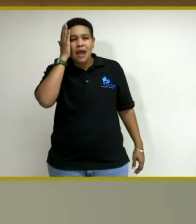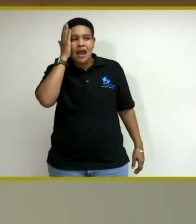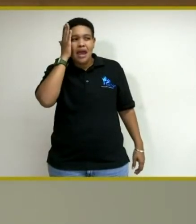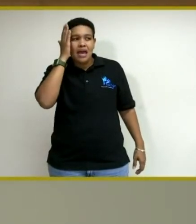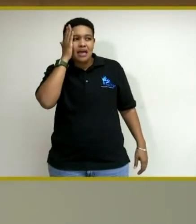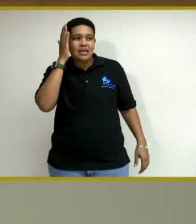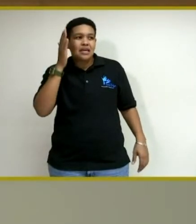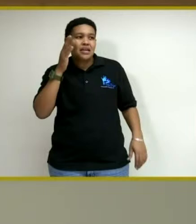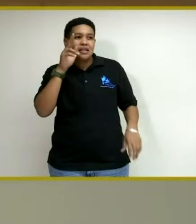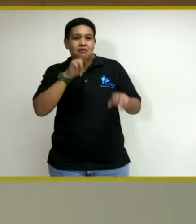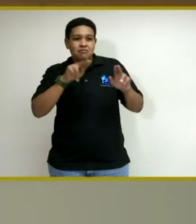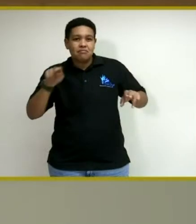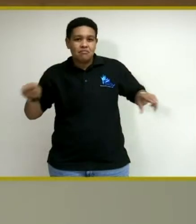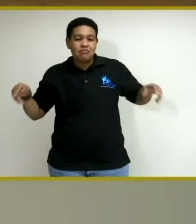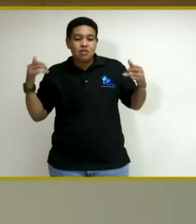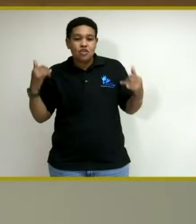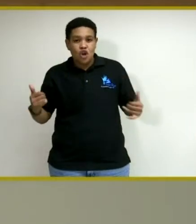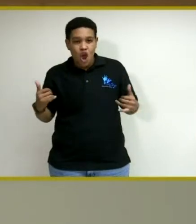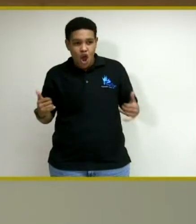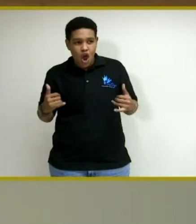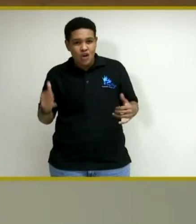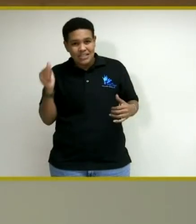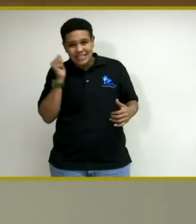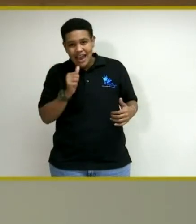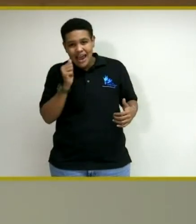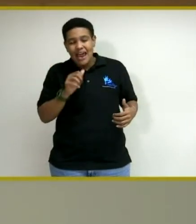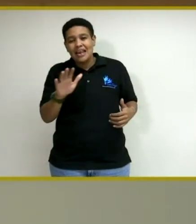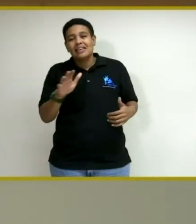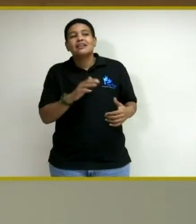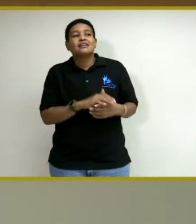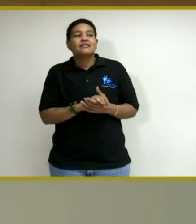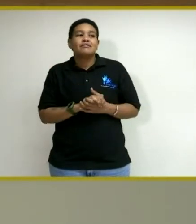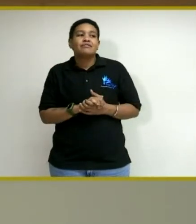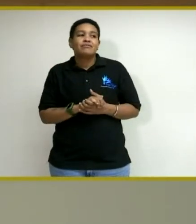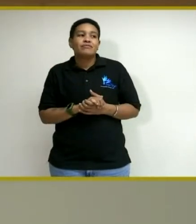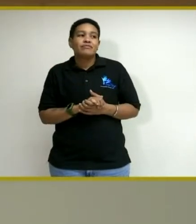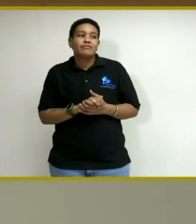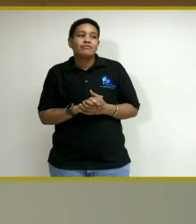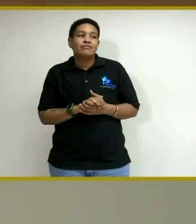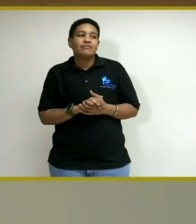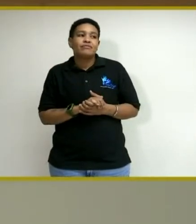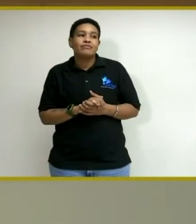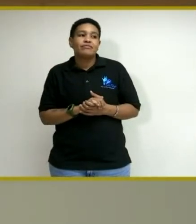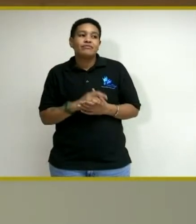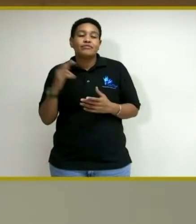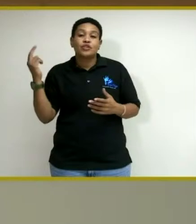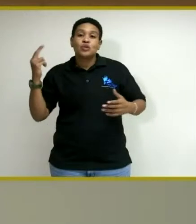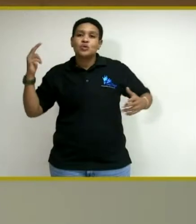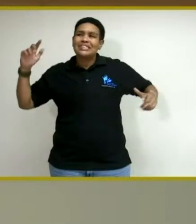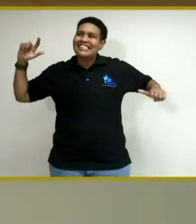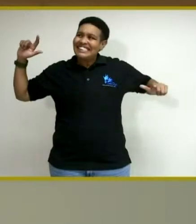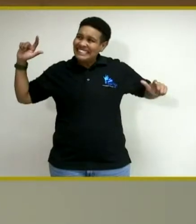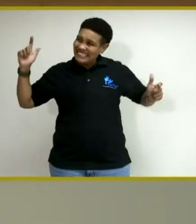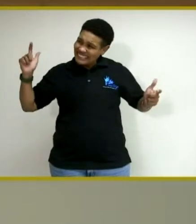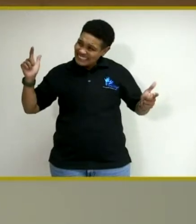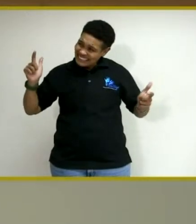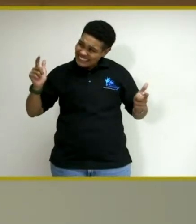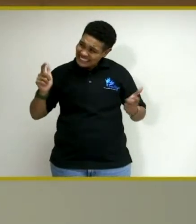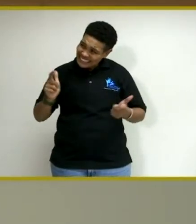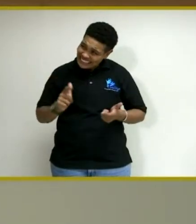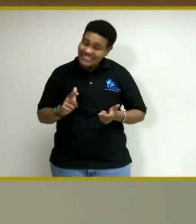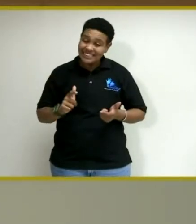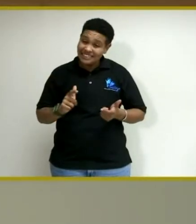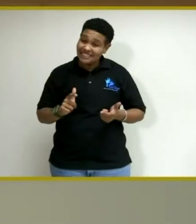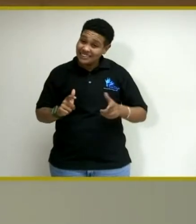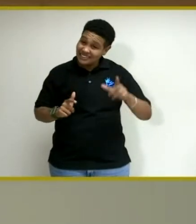beds being occupied per day. So the use has come down quite a bit.